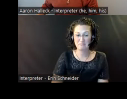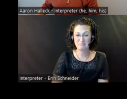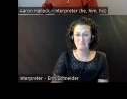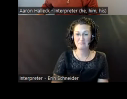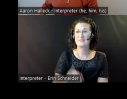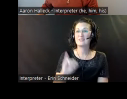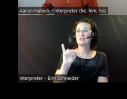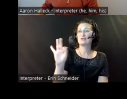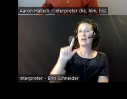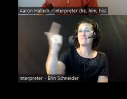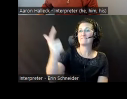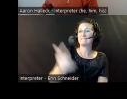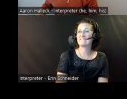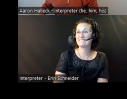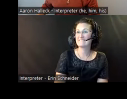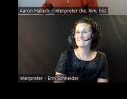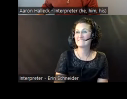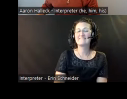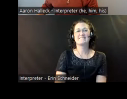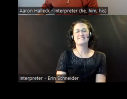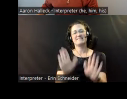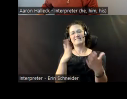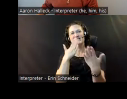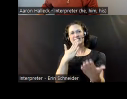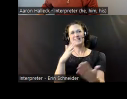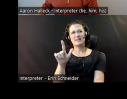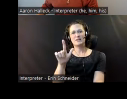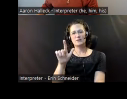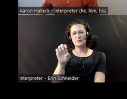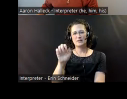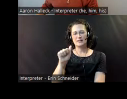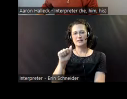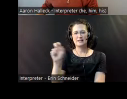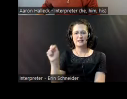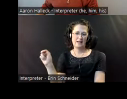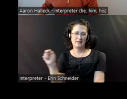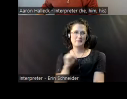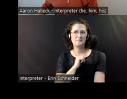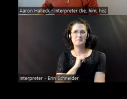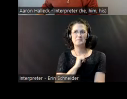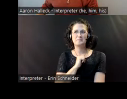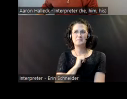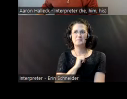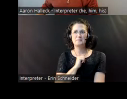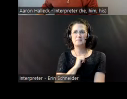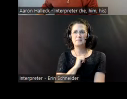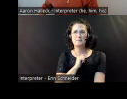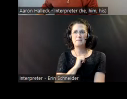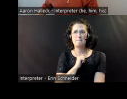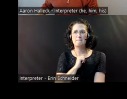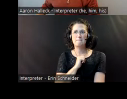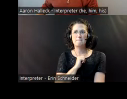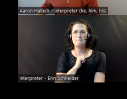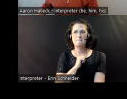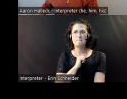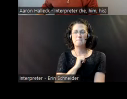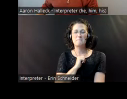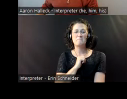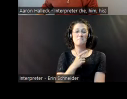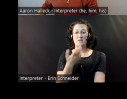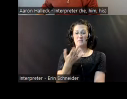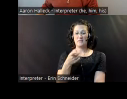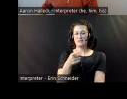all to you. Excellent. Thank you, Leanne. And I think what you see is it was a great progression. We kind of dreamt this up as we